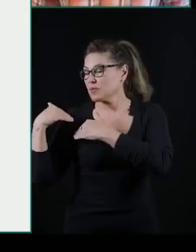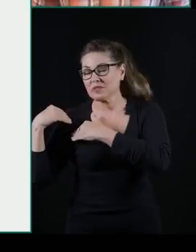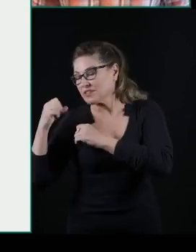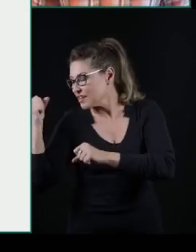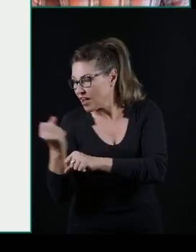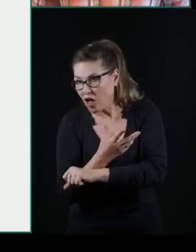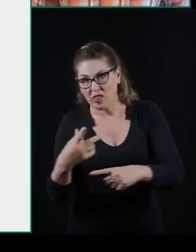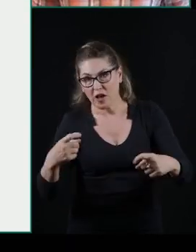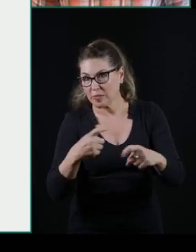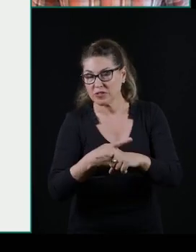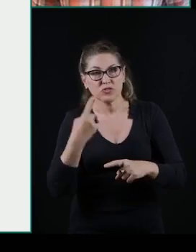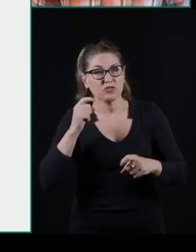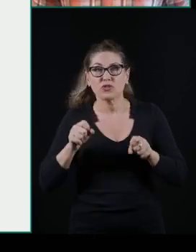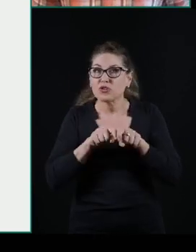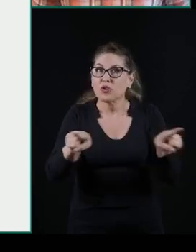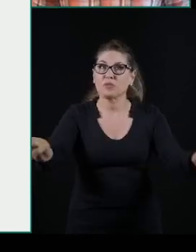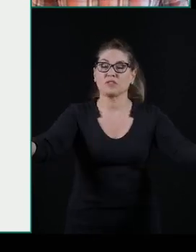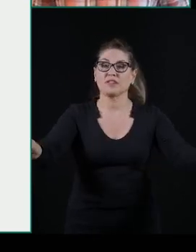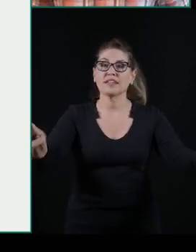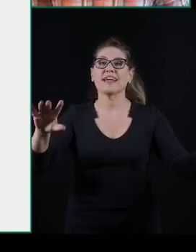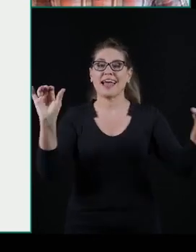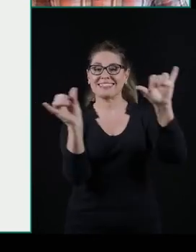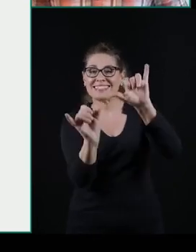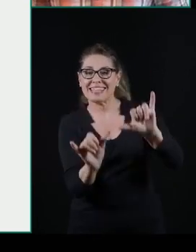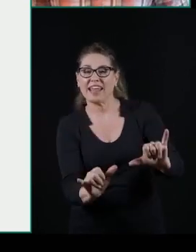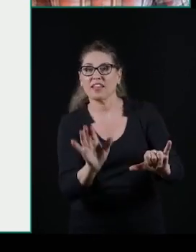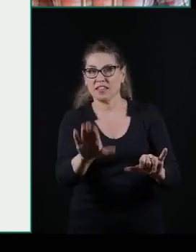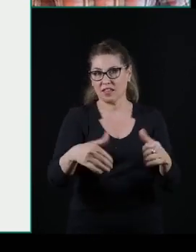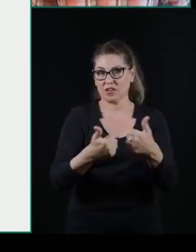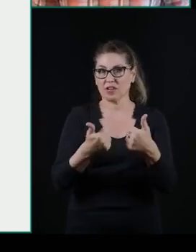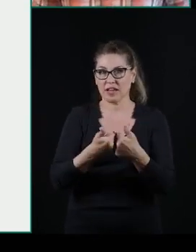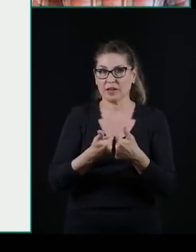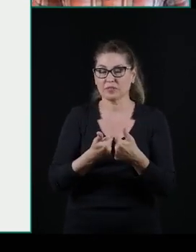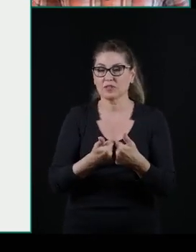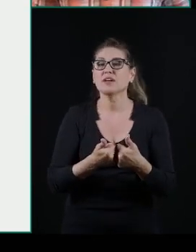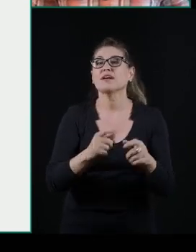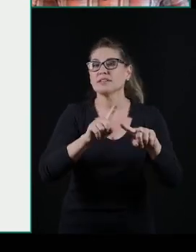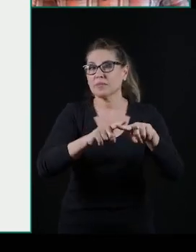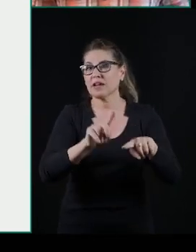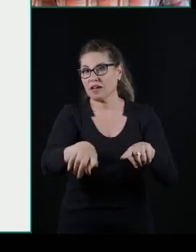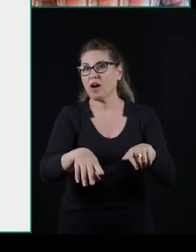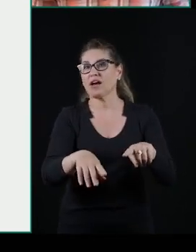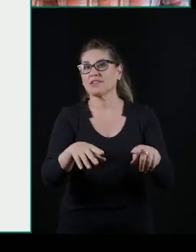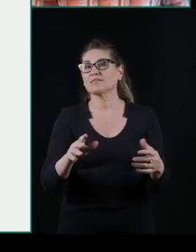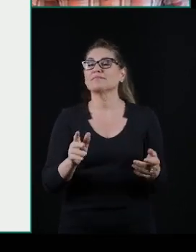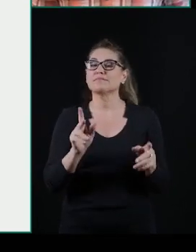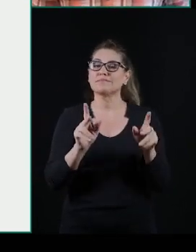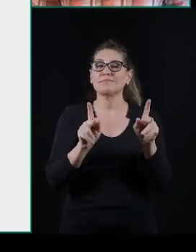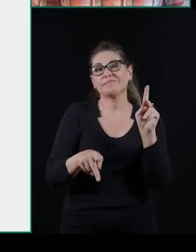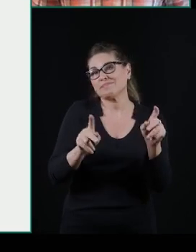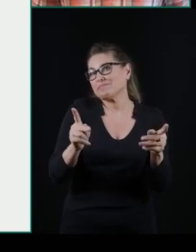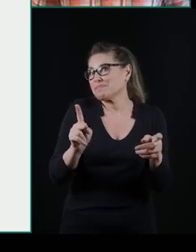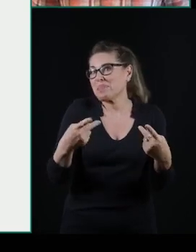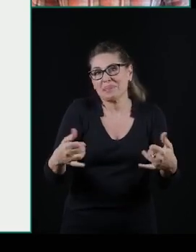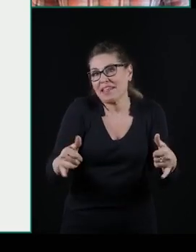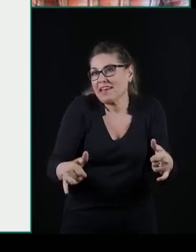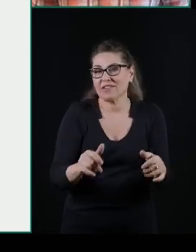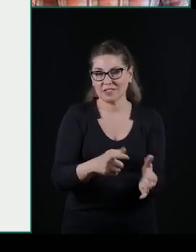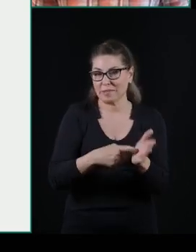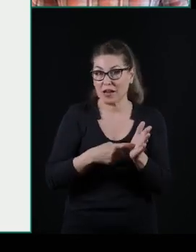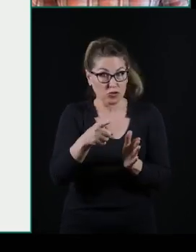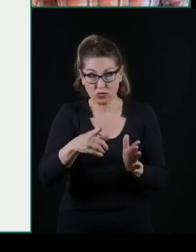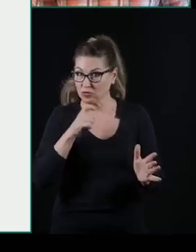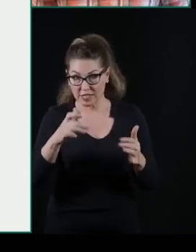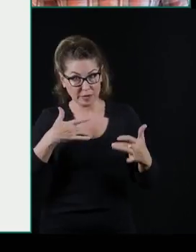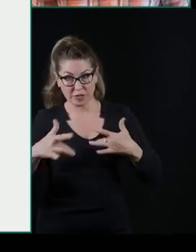of globally distributing and scaling your game servers out in response to player demand, so you don't have to worry about it, but